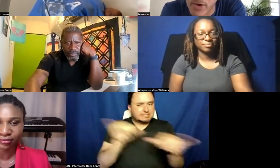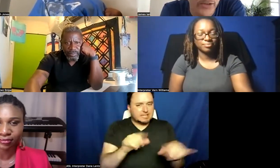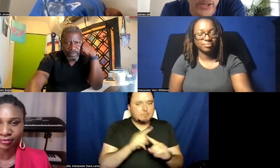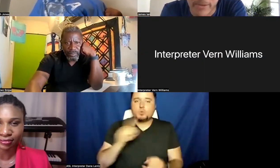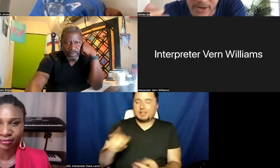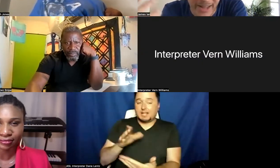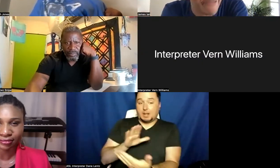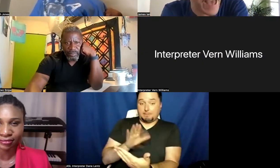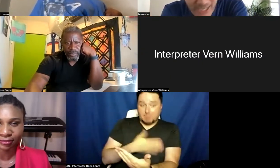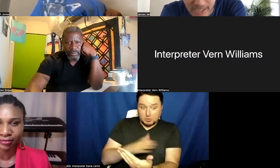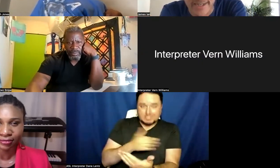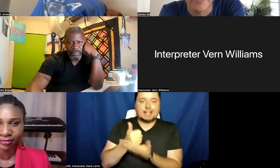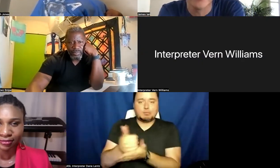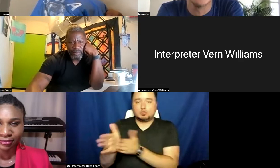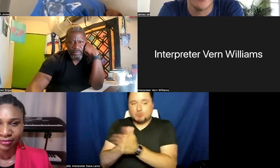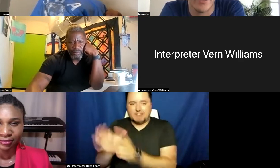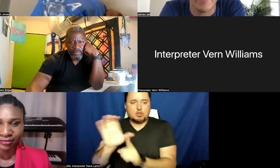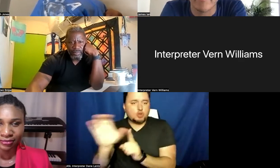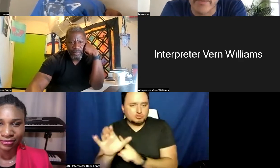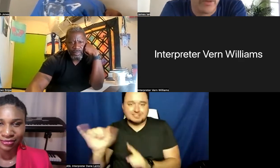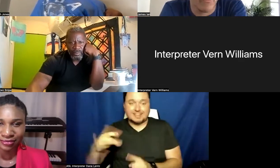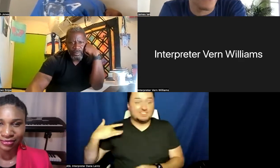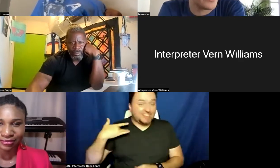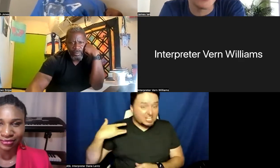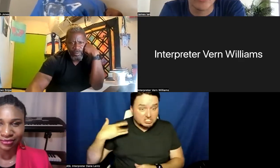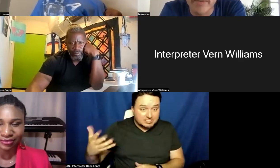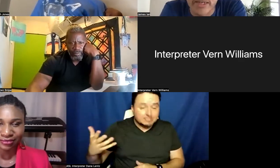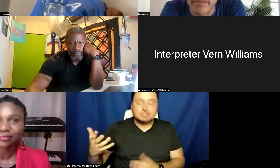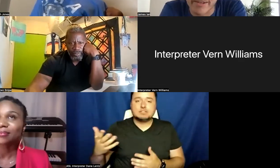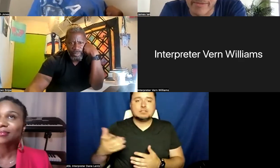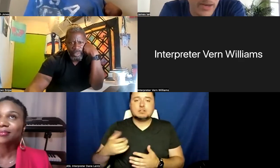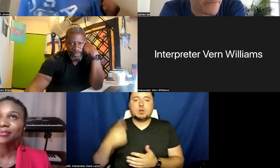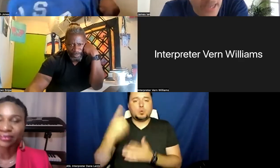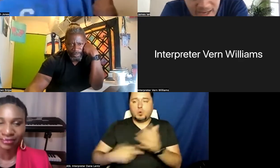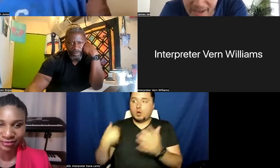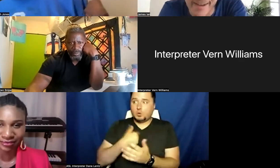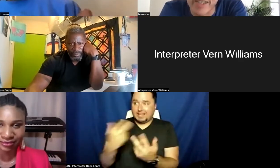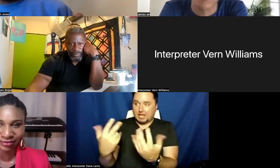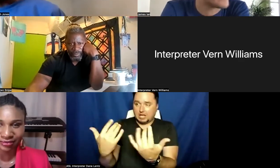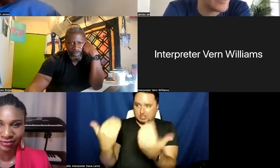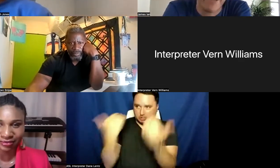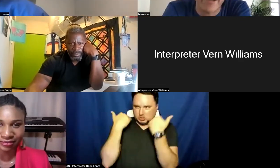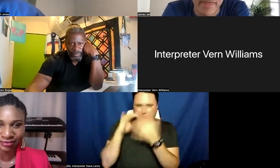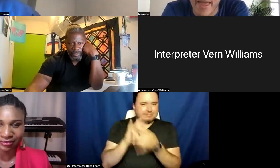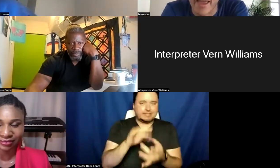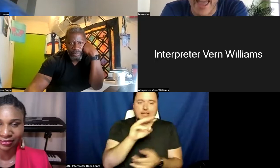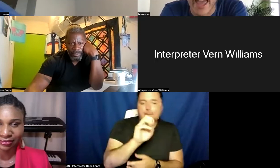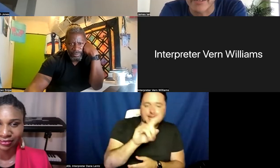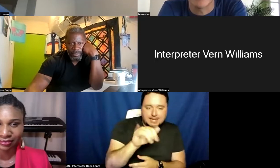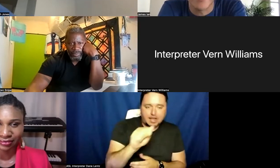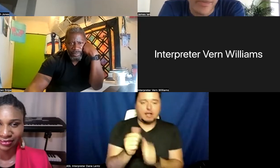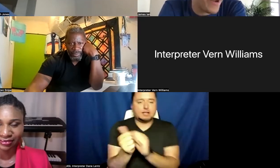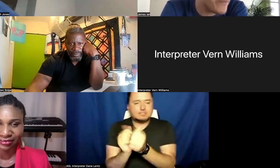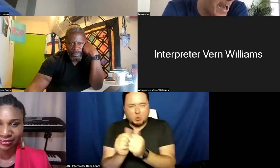drives culture. Like fashion, what we consume in terms of media, sports, everything.